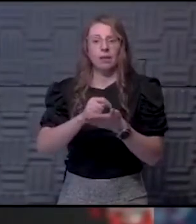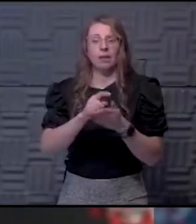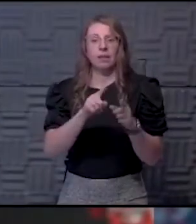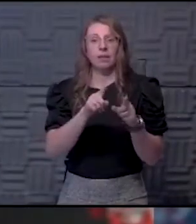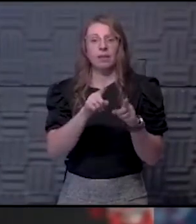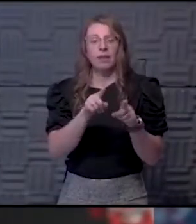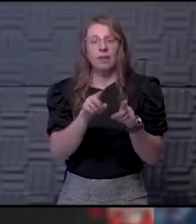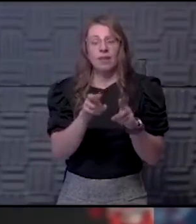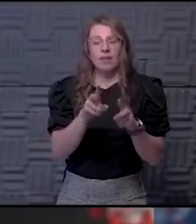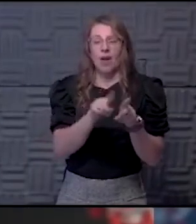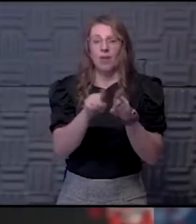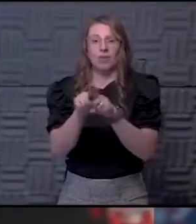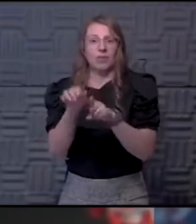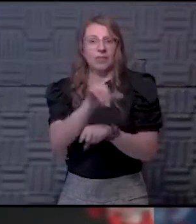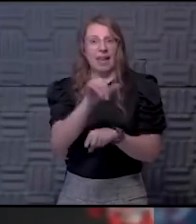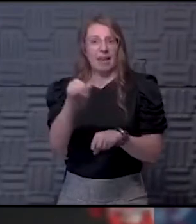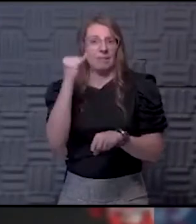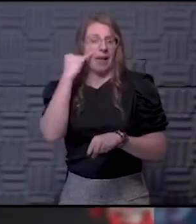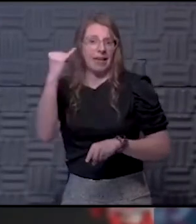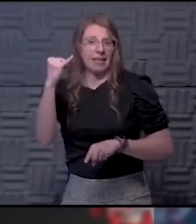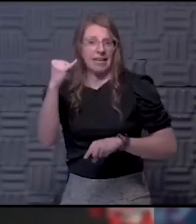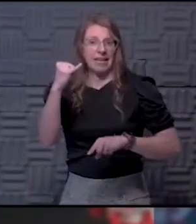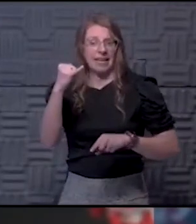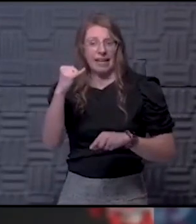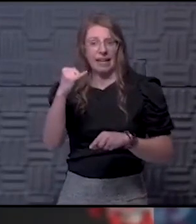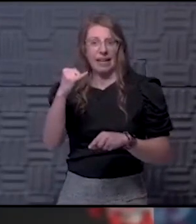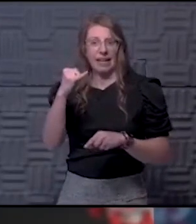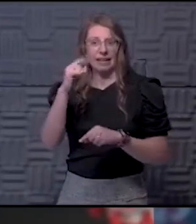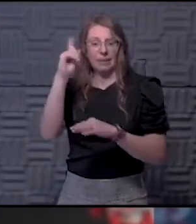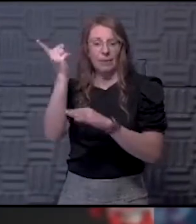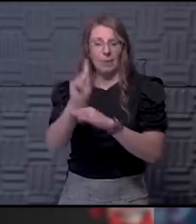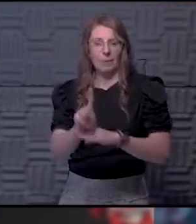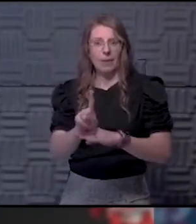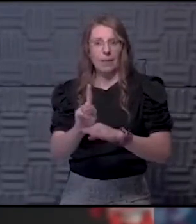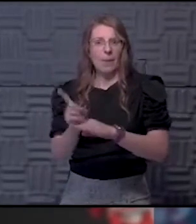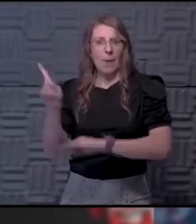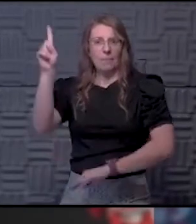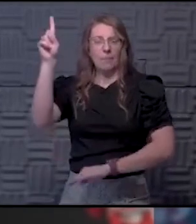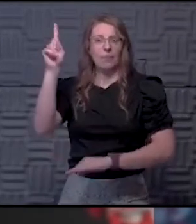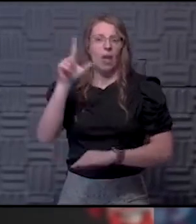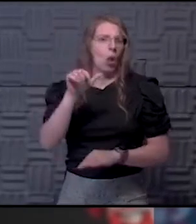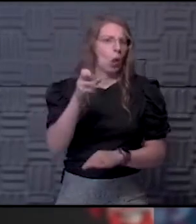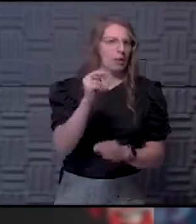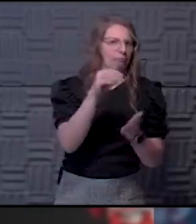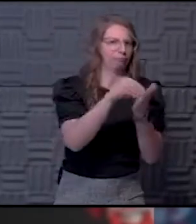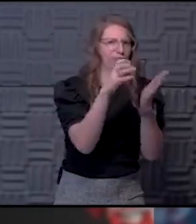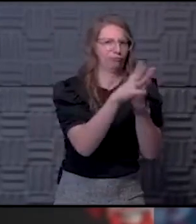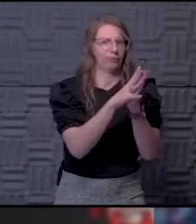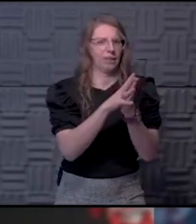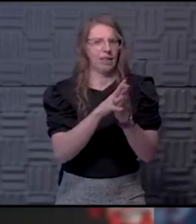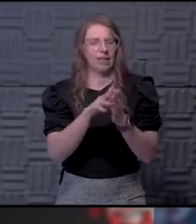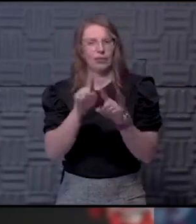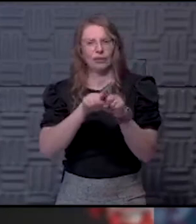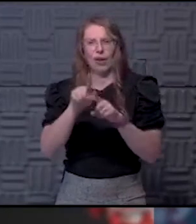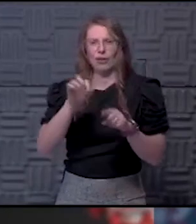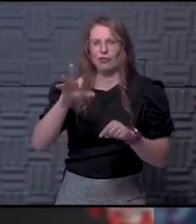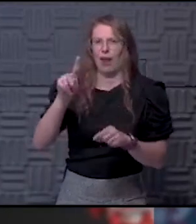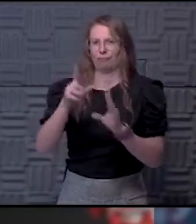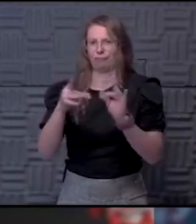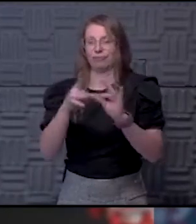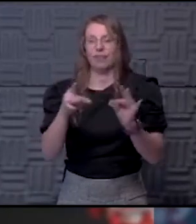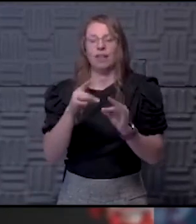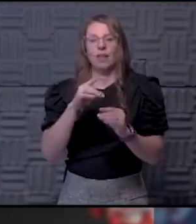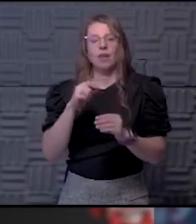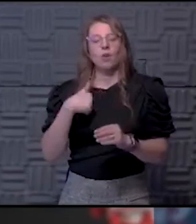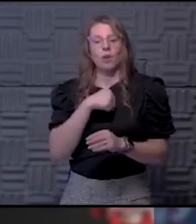like to just beam it in, Scotty. There you go, Logan, write it down. And to celebrate this, we have invited Dr.